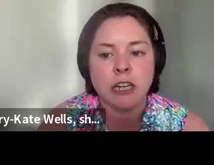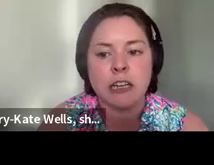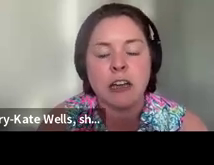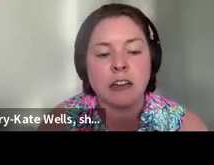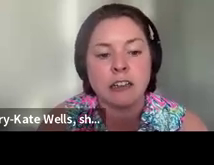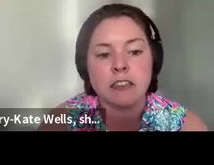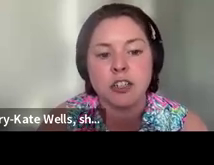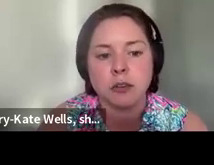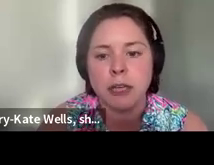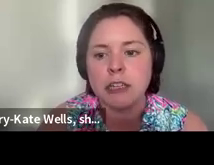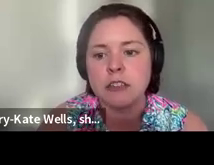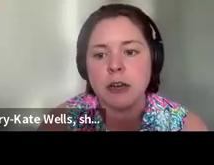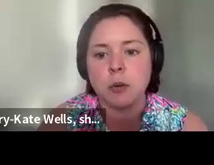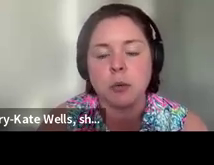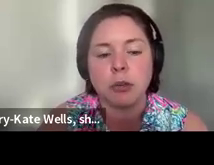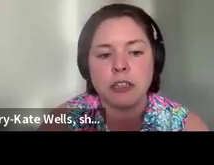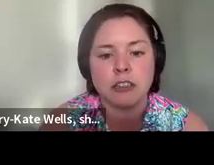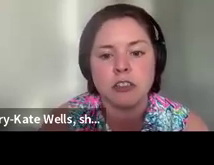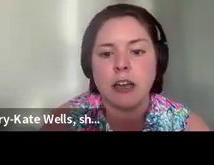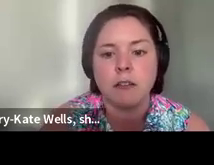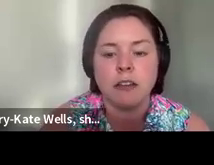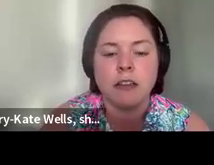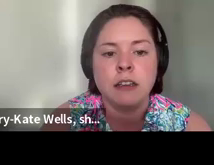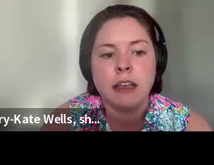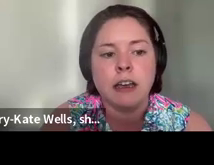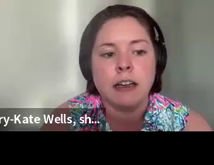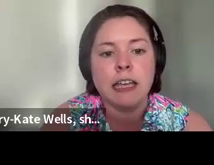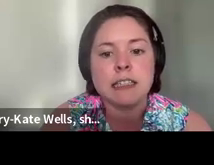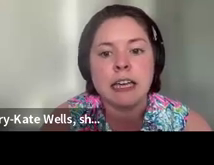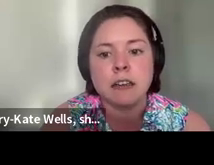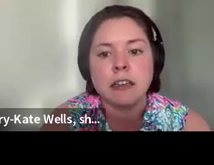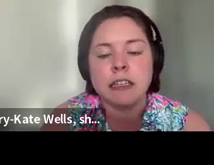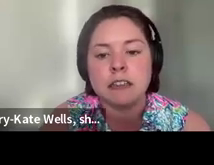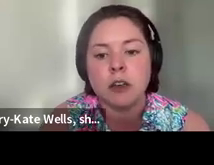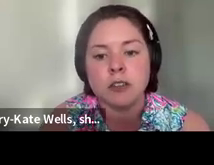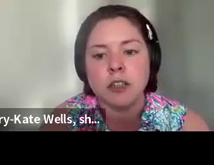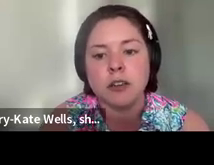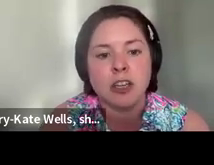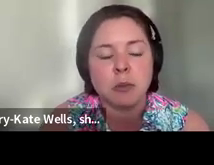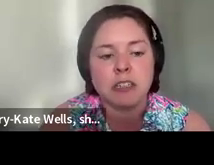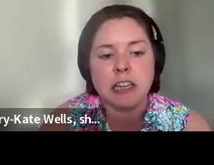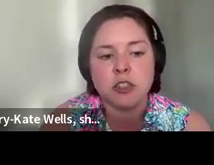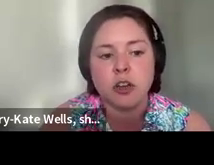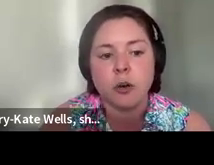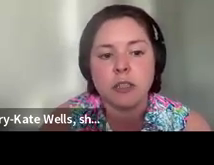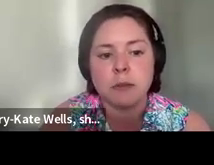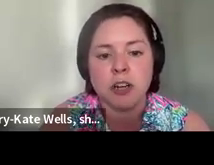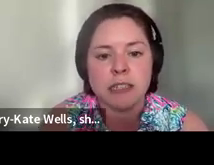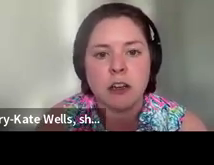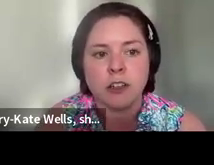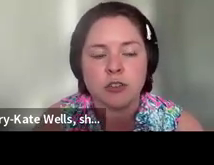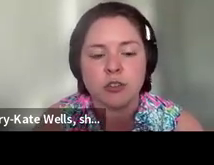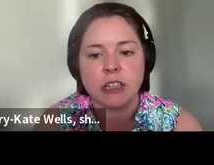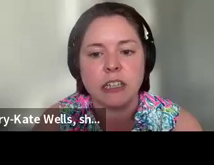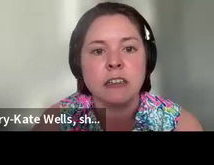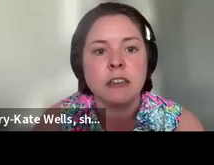captioning running on an external page that we will put in the chat. ASL is also available today and should always be